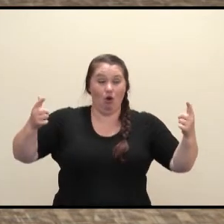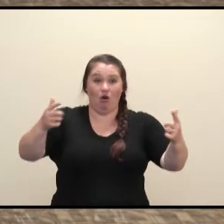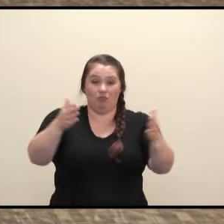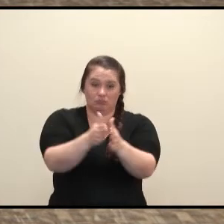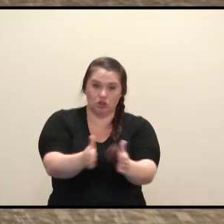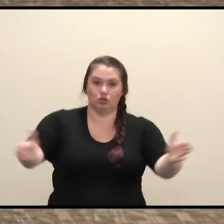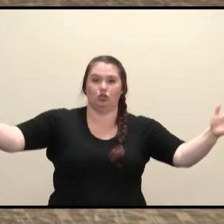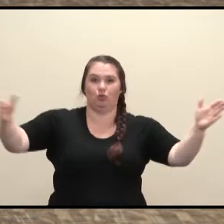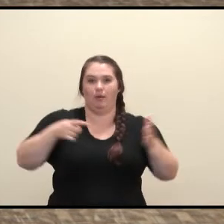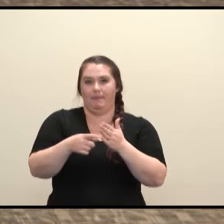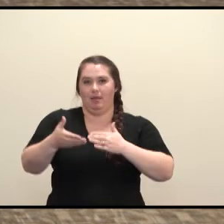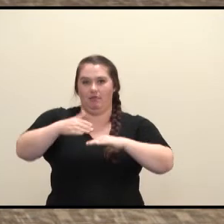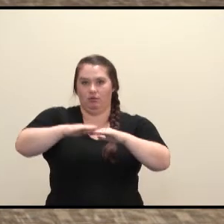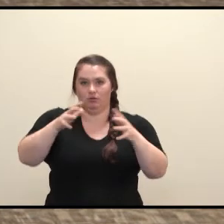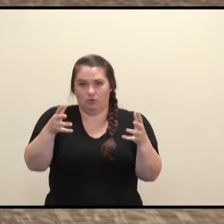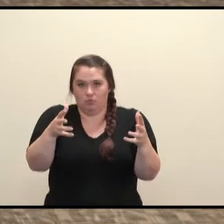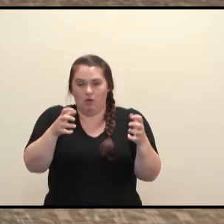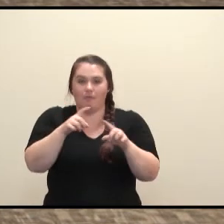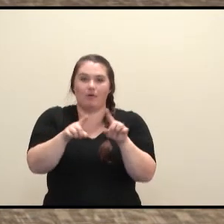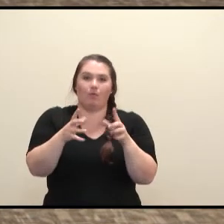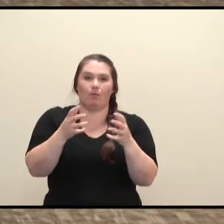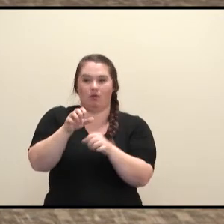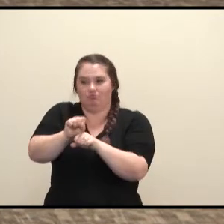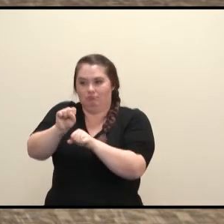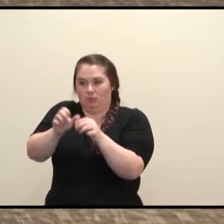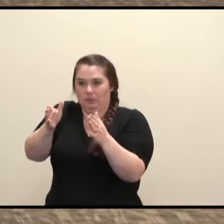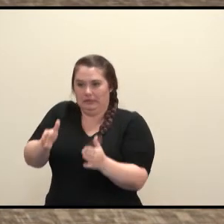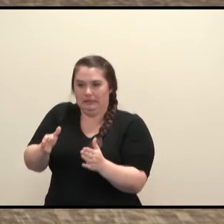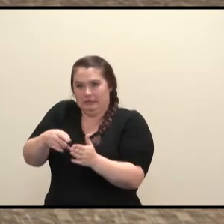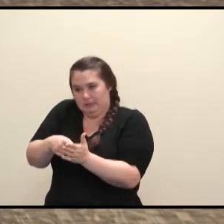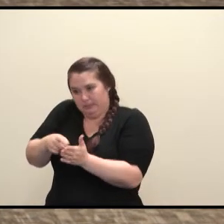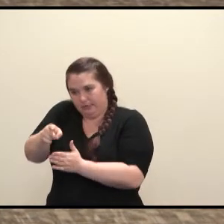that individual employee pay is addressed also.